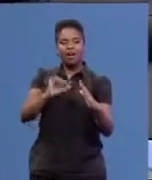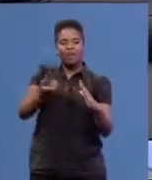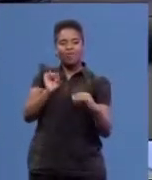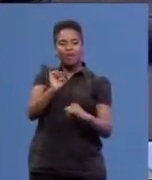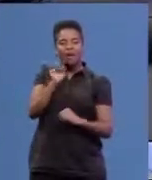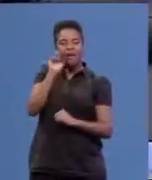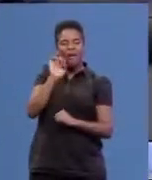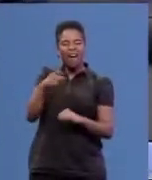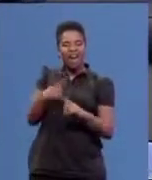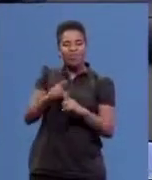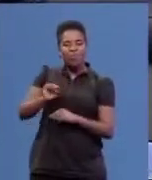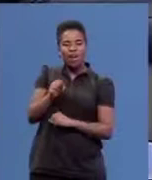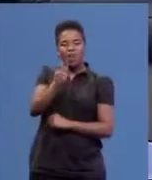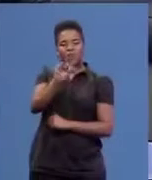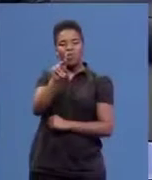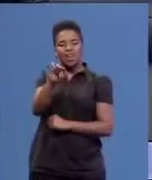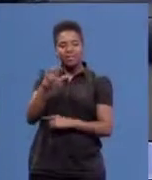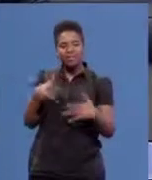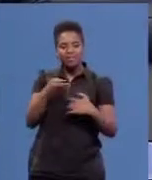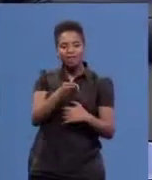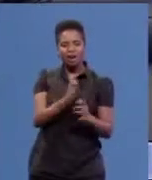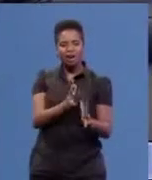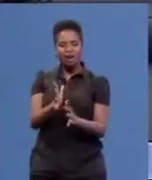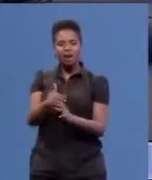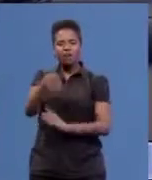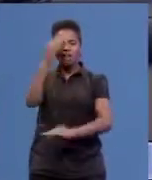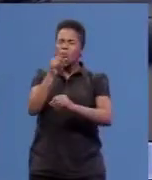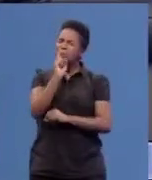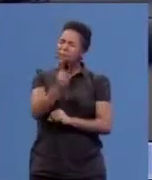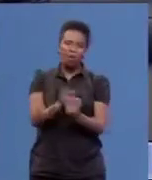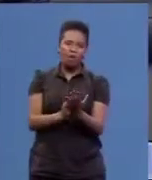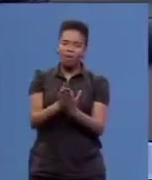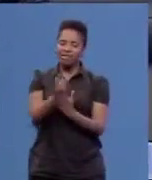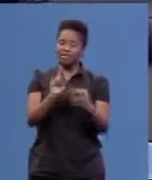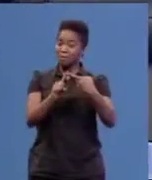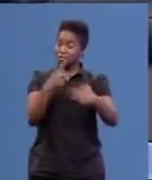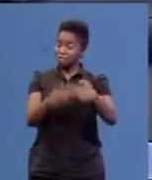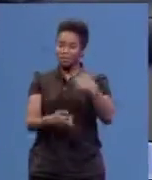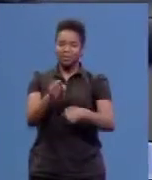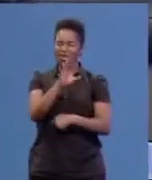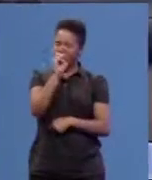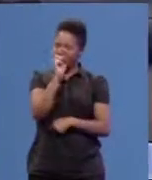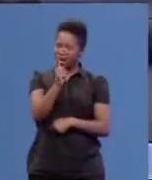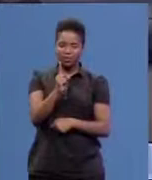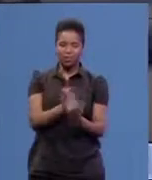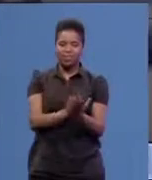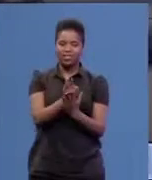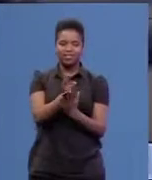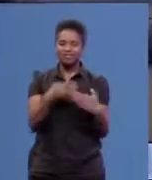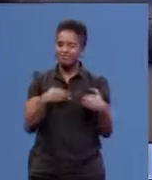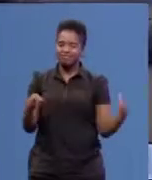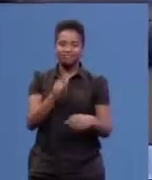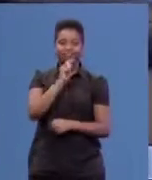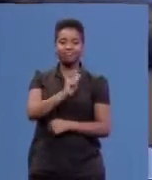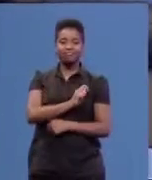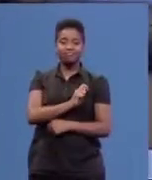kwakutheni azalwe apartheid, yayindoni apartheid. And we must be honest ebantwaneni bethu. Number one. Number two, xa setha ngokusweleka kwetata uMandela,